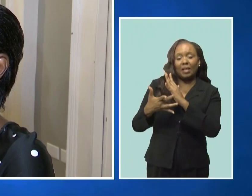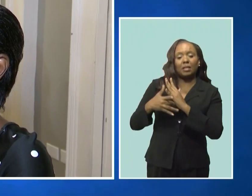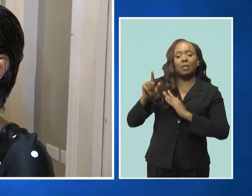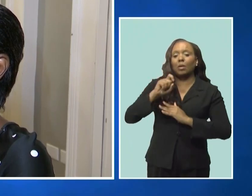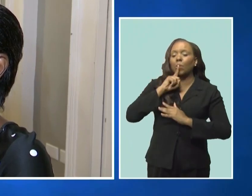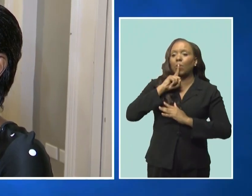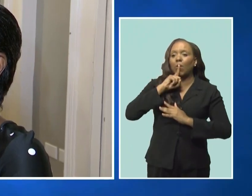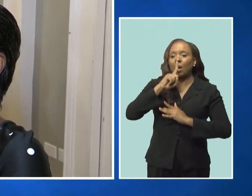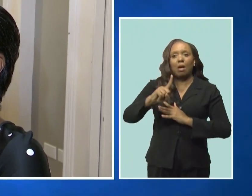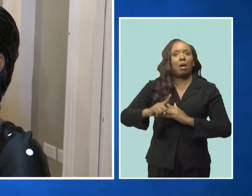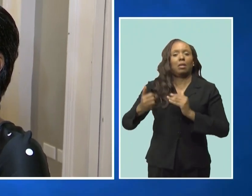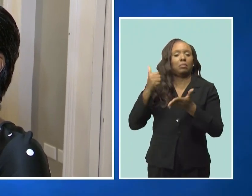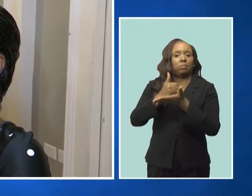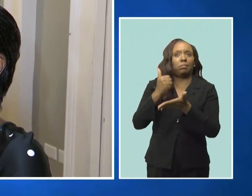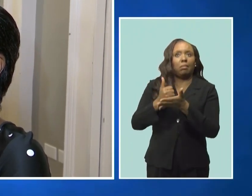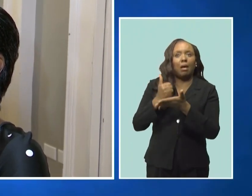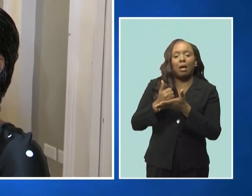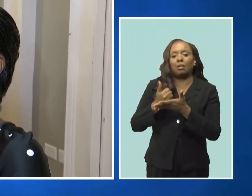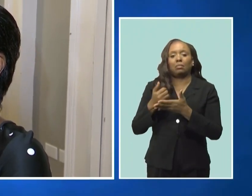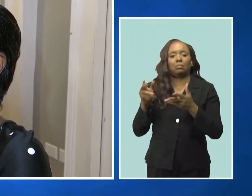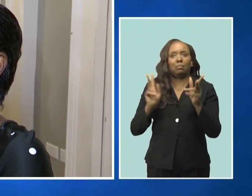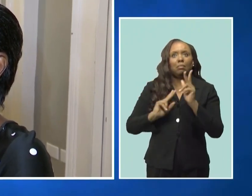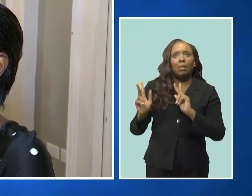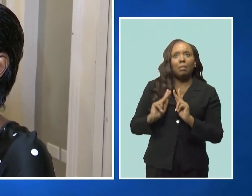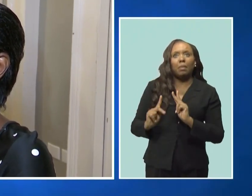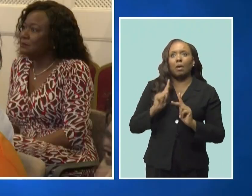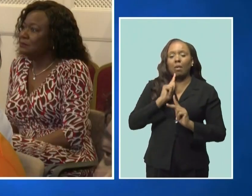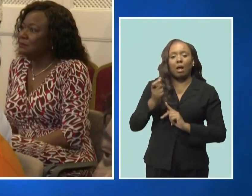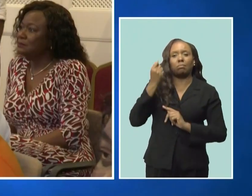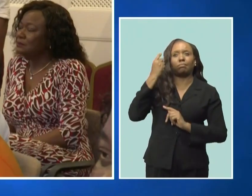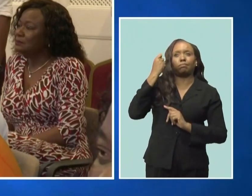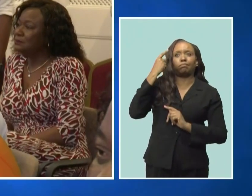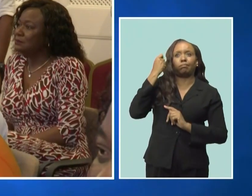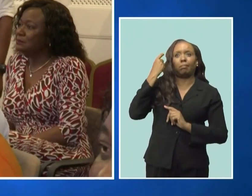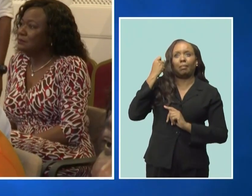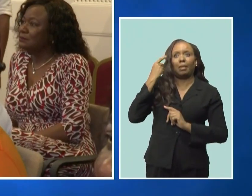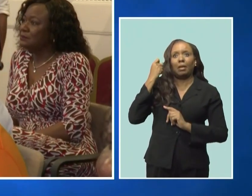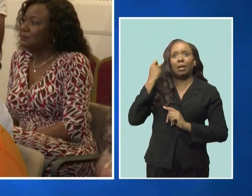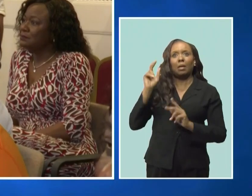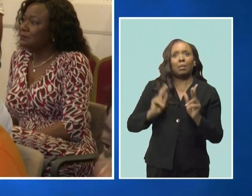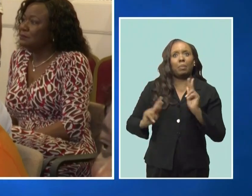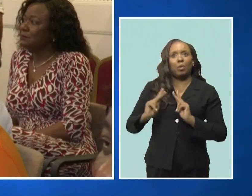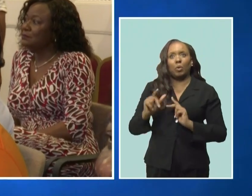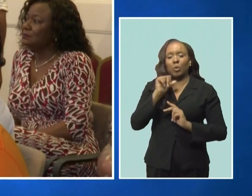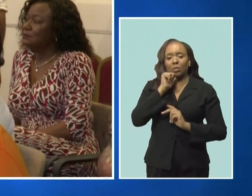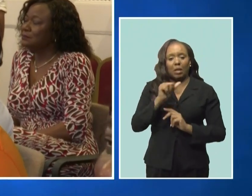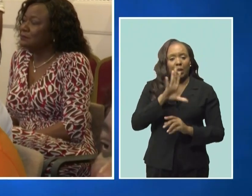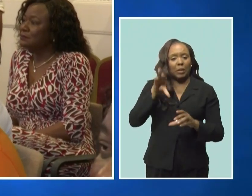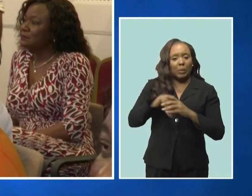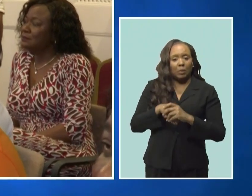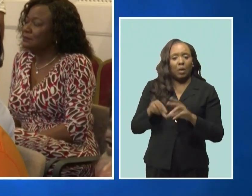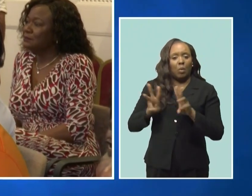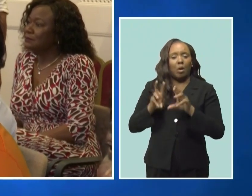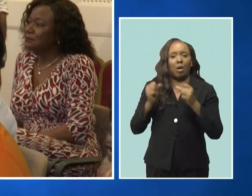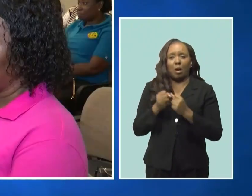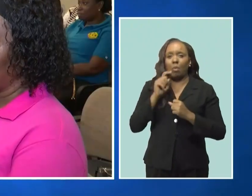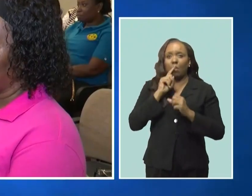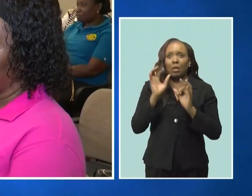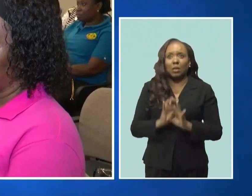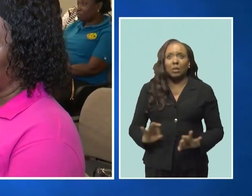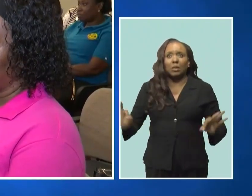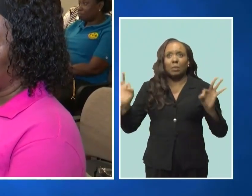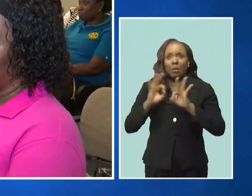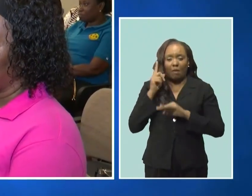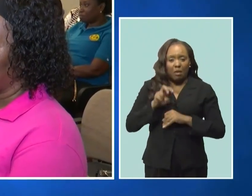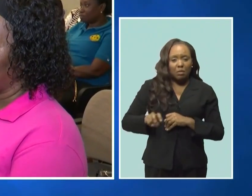go a long way in preparing elements of society to better understand disadvantaged persons, and the workshop is a key milestone